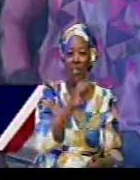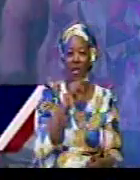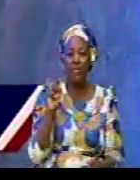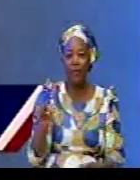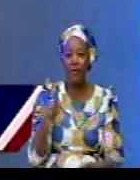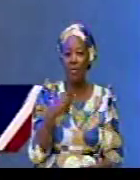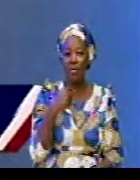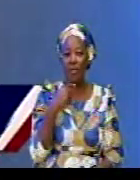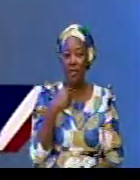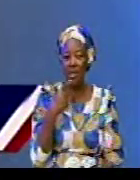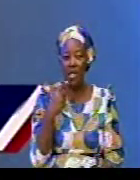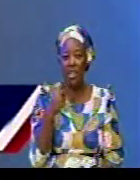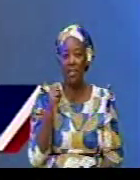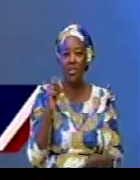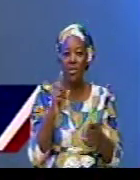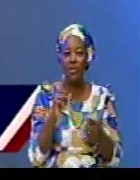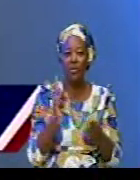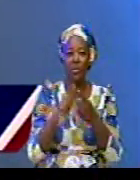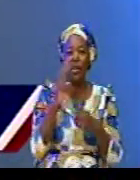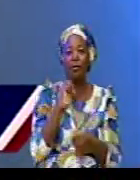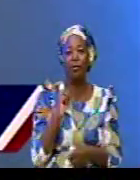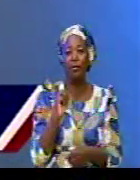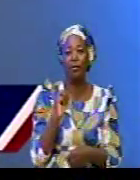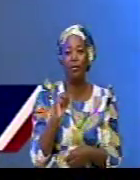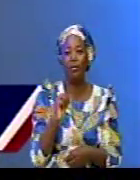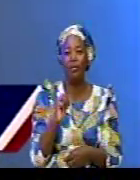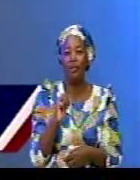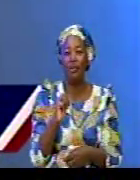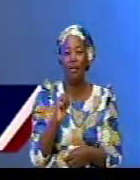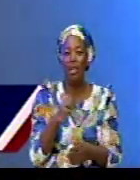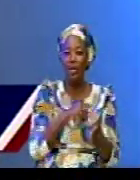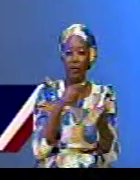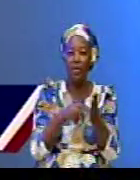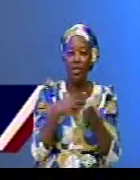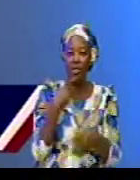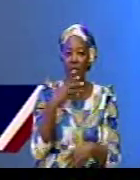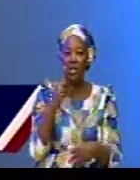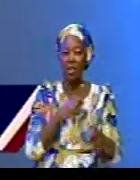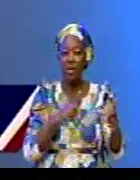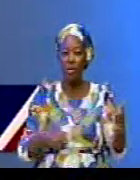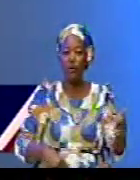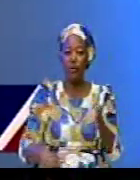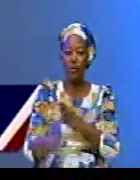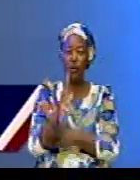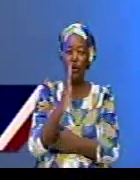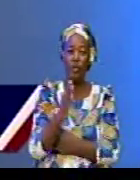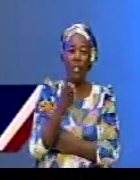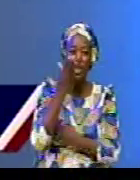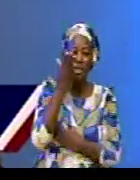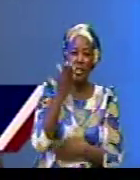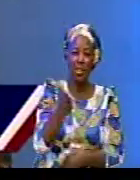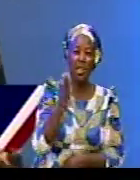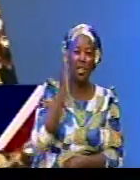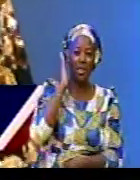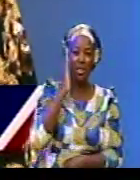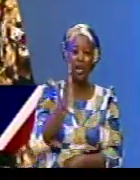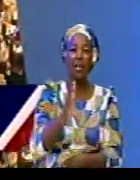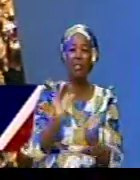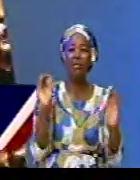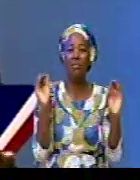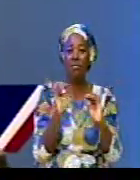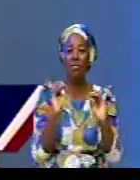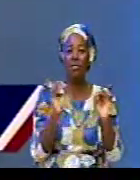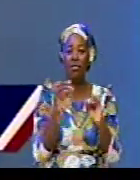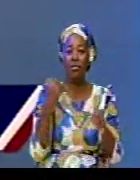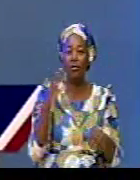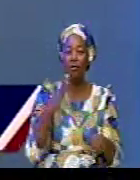I'm telling you now. Therefore say unto them, thus says the Lord